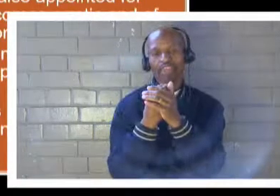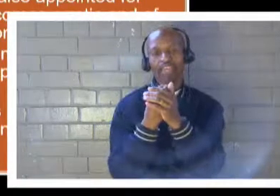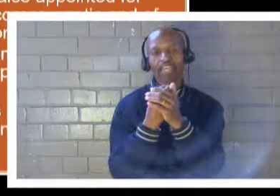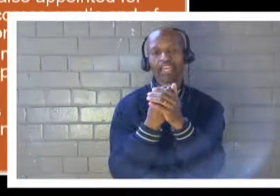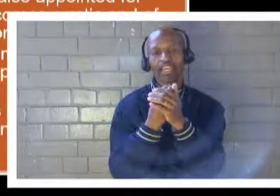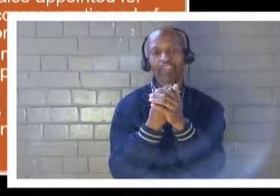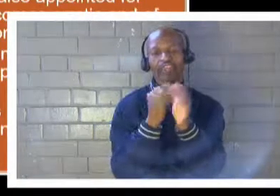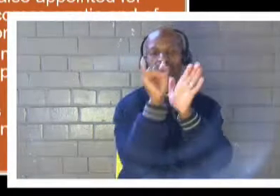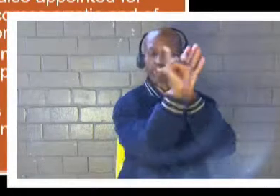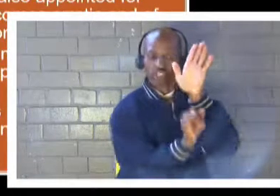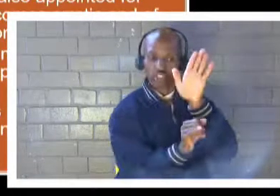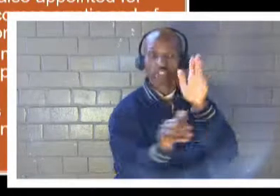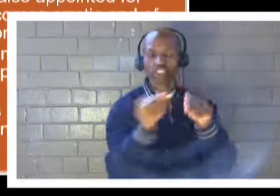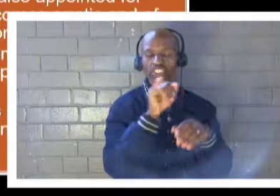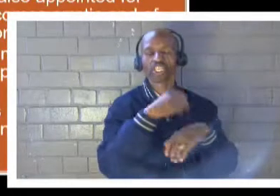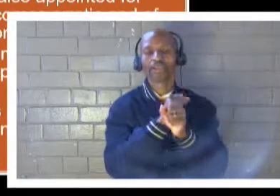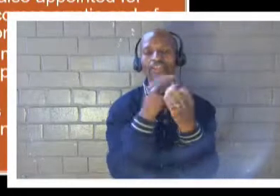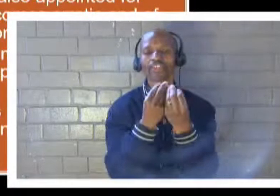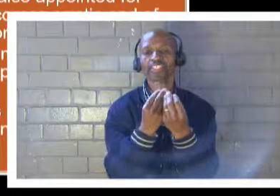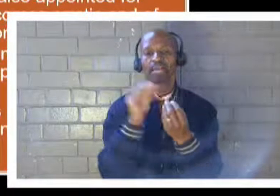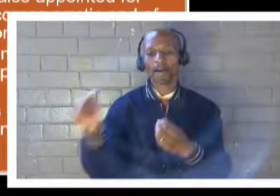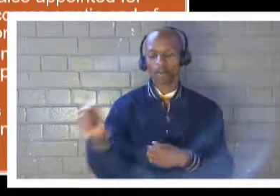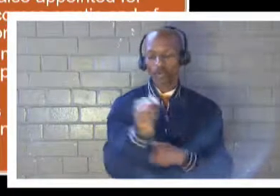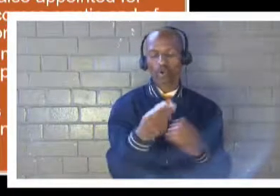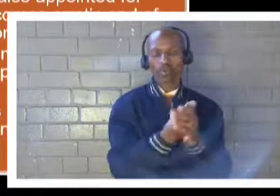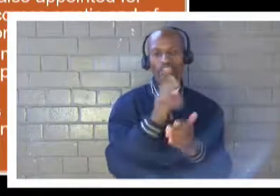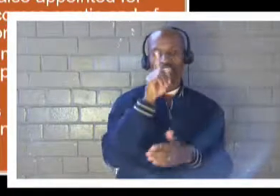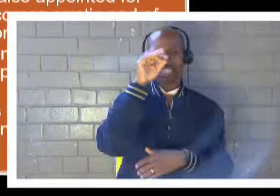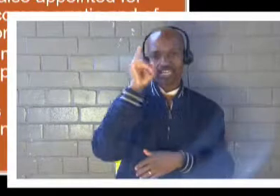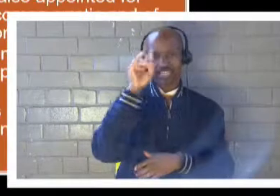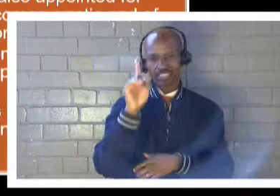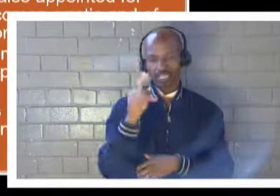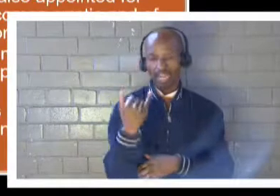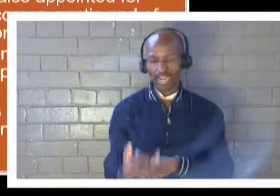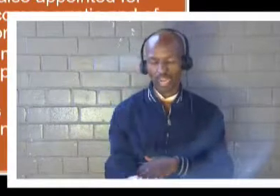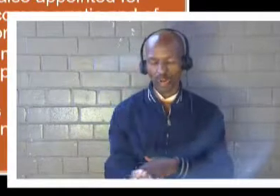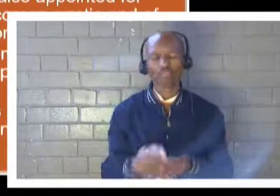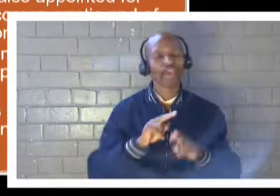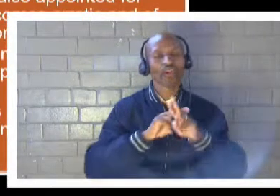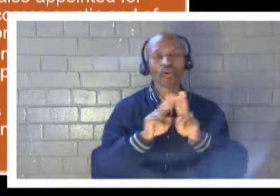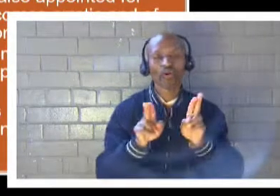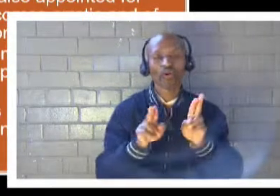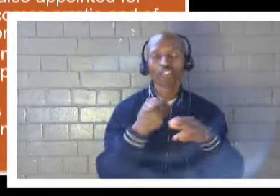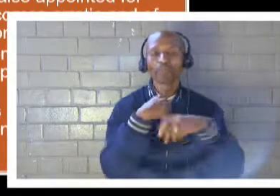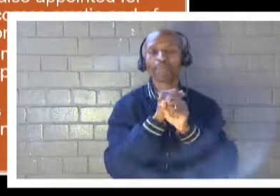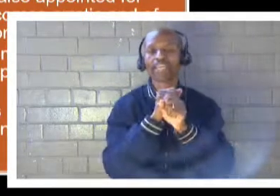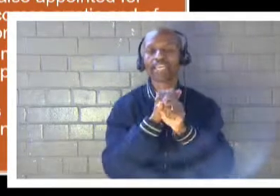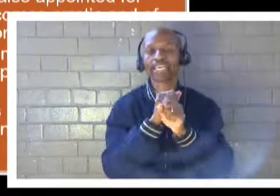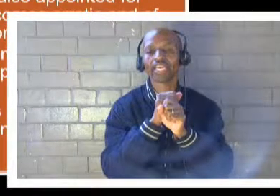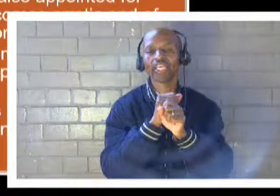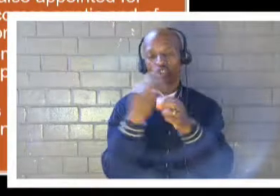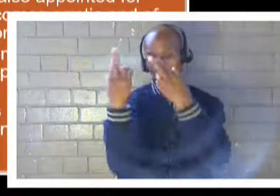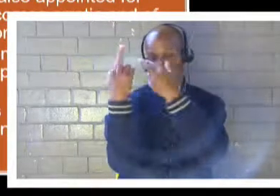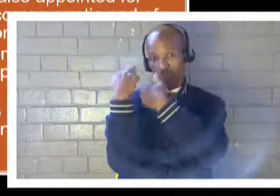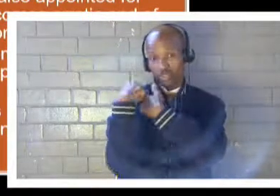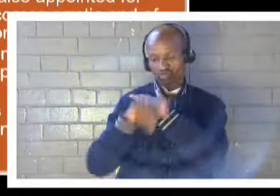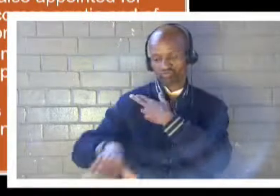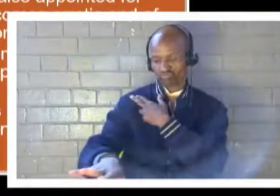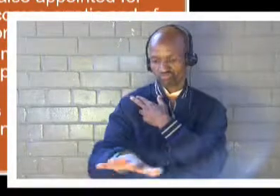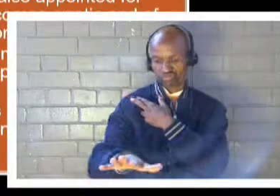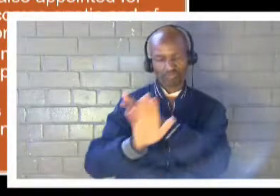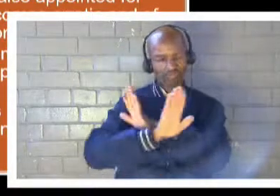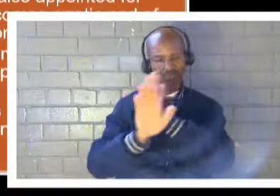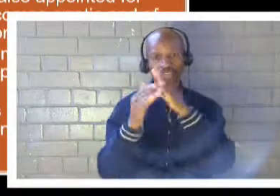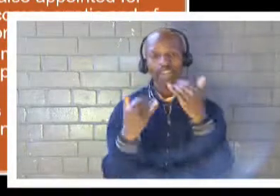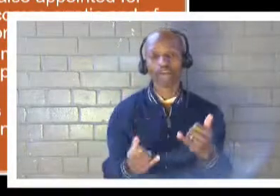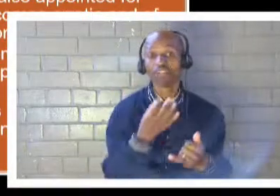institution since they are stating that they are appointed by DID, so they are not meant to account to the facility.